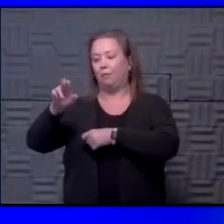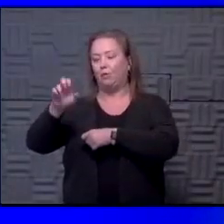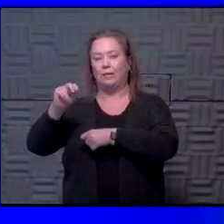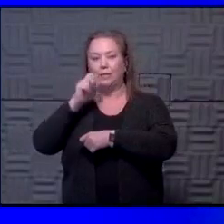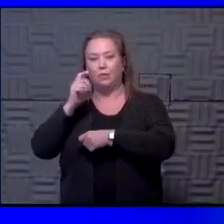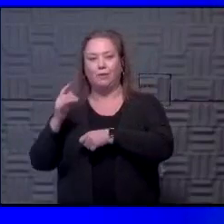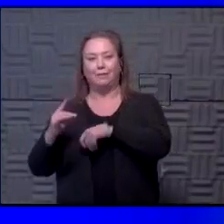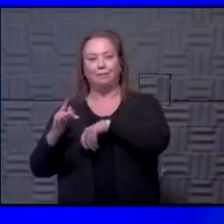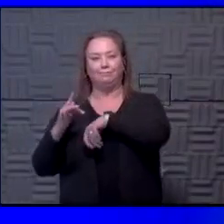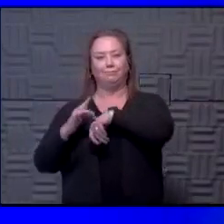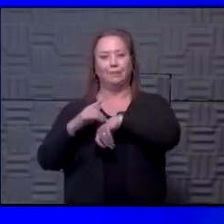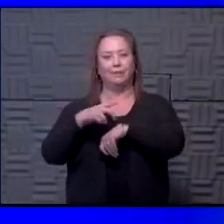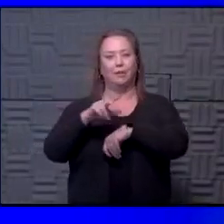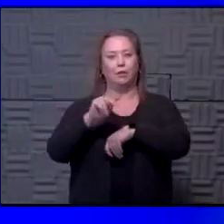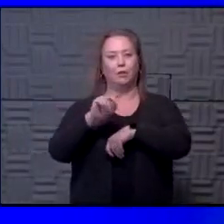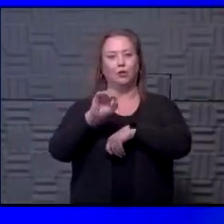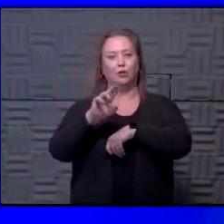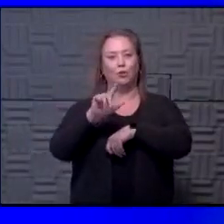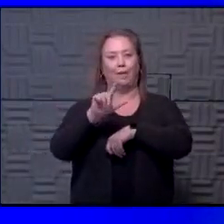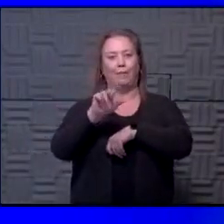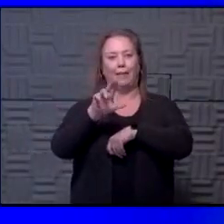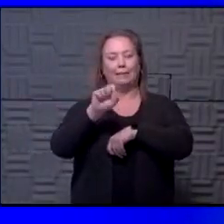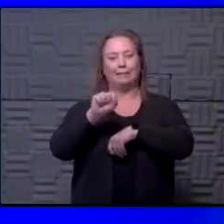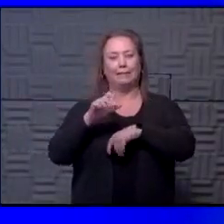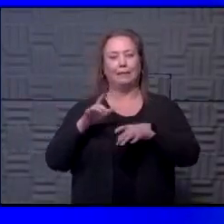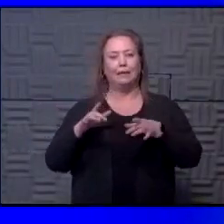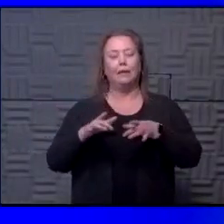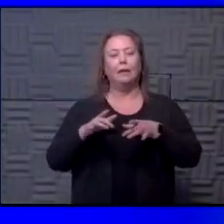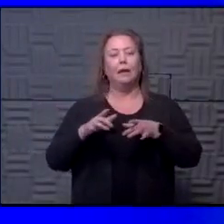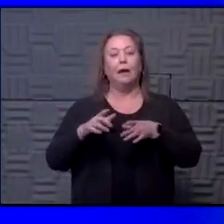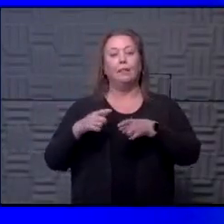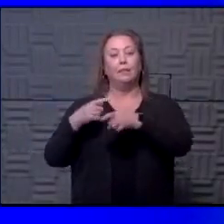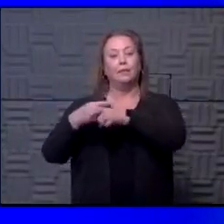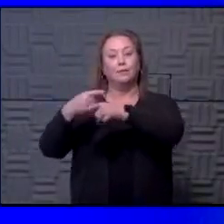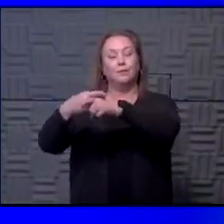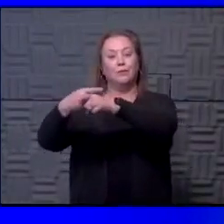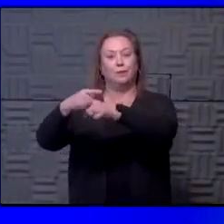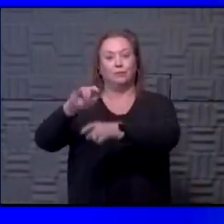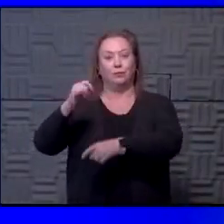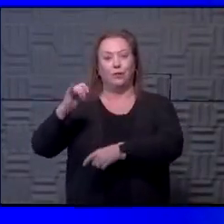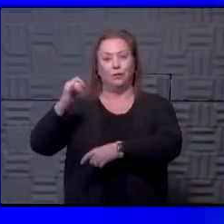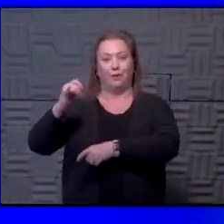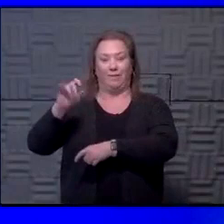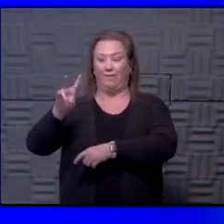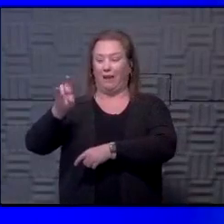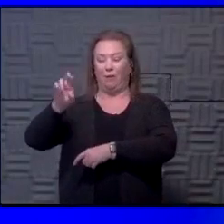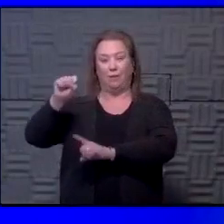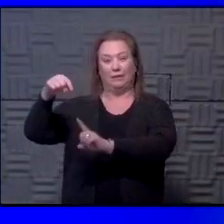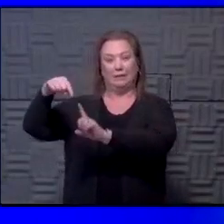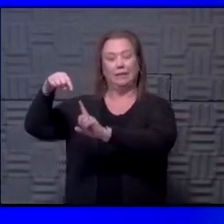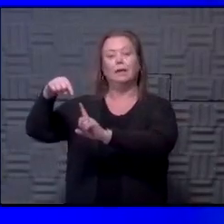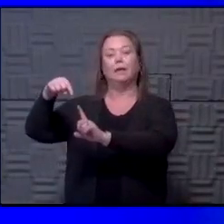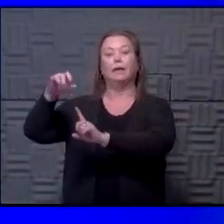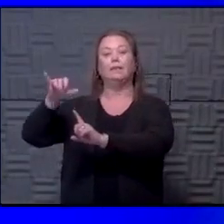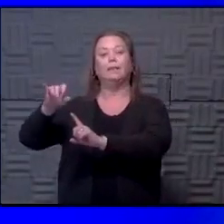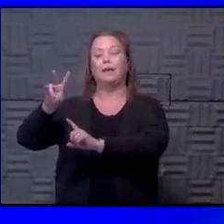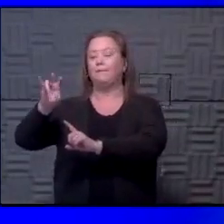nucleus where your chromosomes and DNA are. The non-replicating Johnson & Johnson adenovirus vector